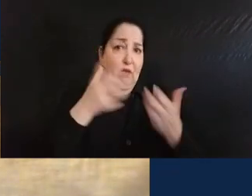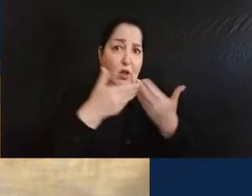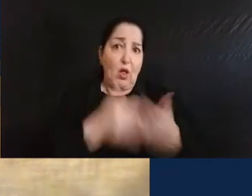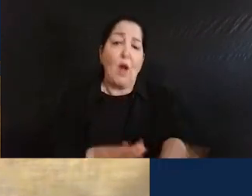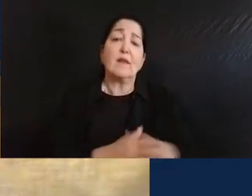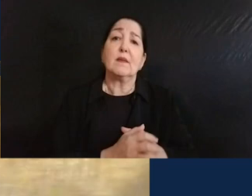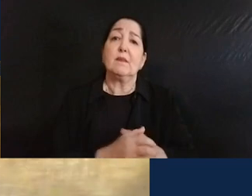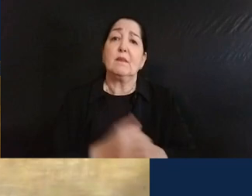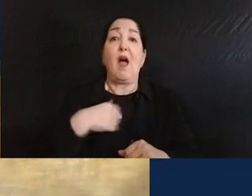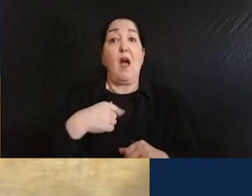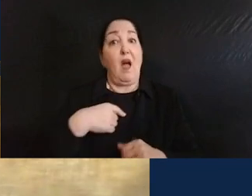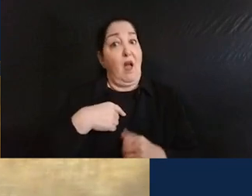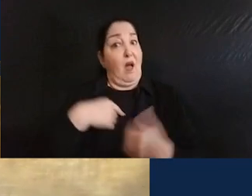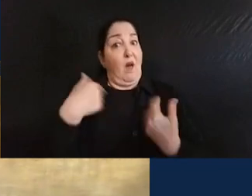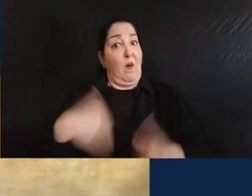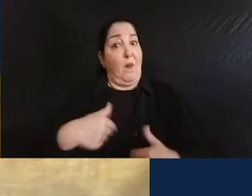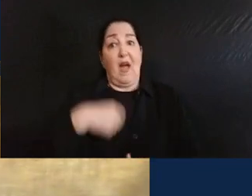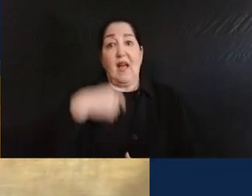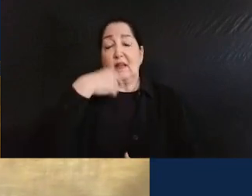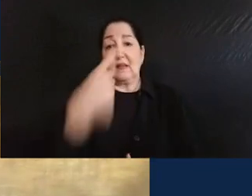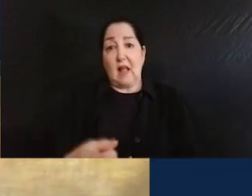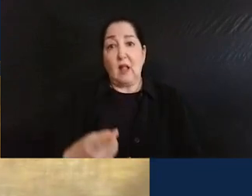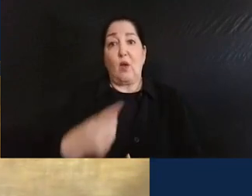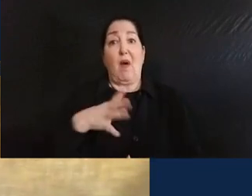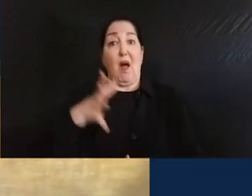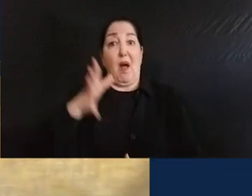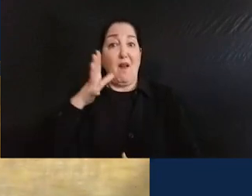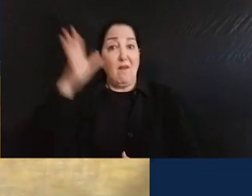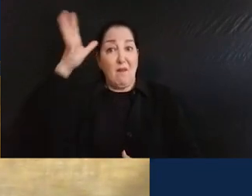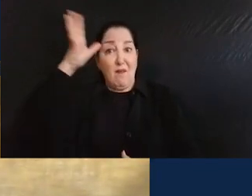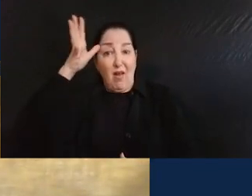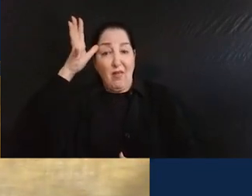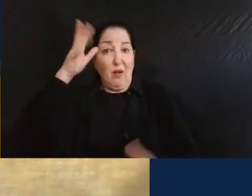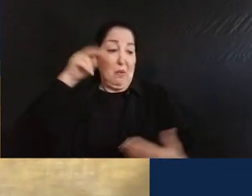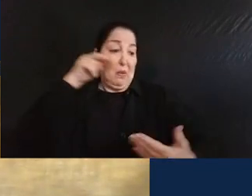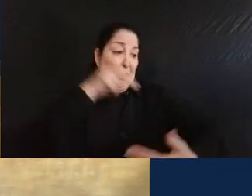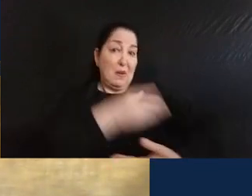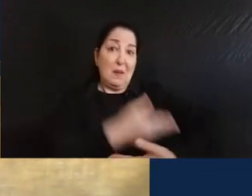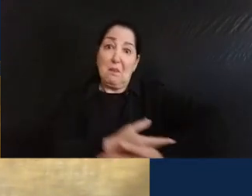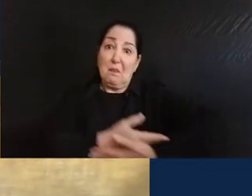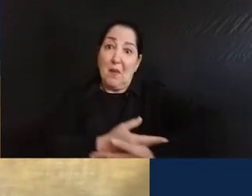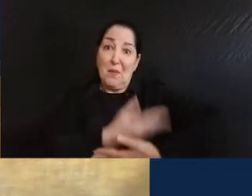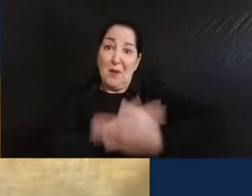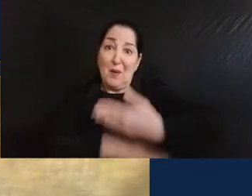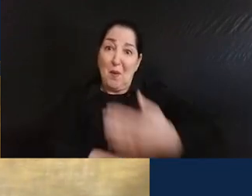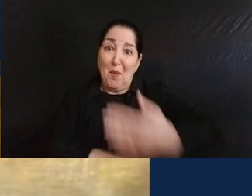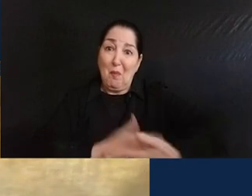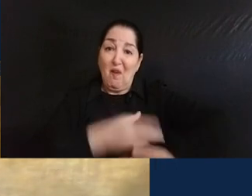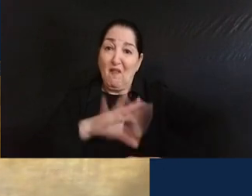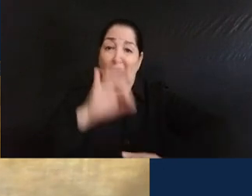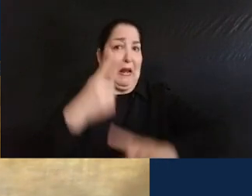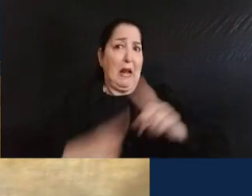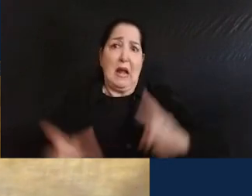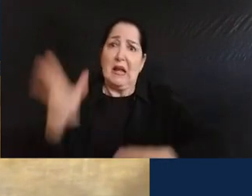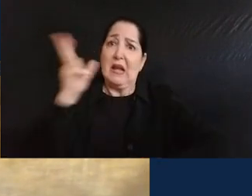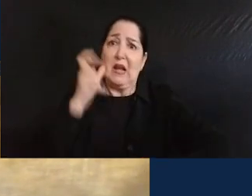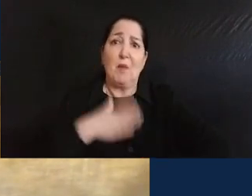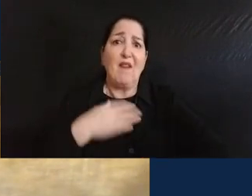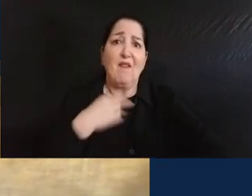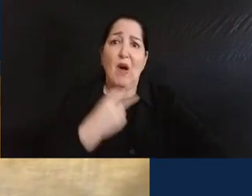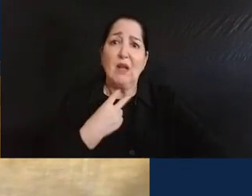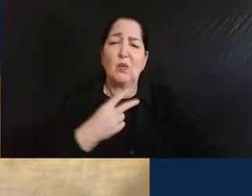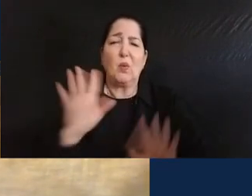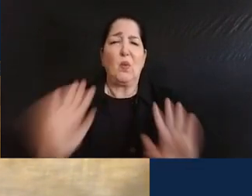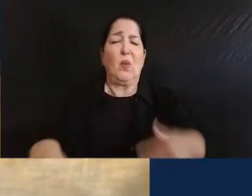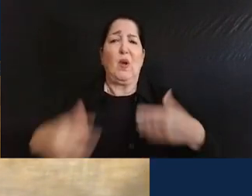can tell you, as a parent, finding out that your baby can't hear your voice is devastating.